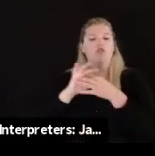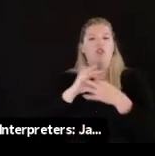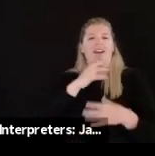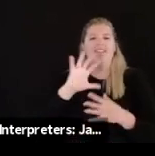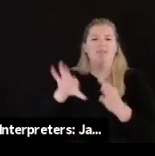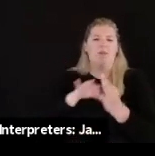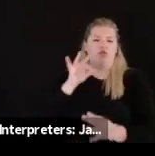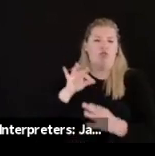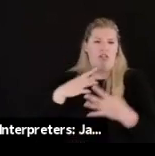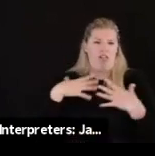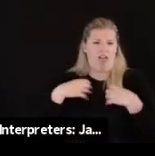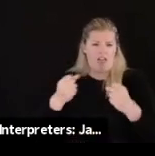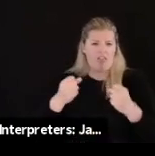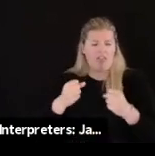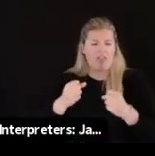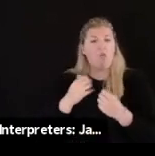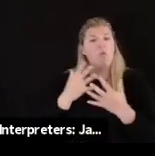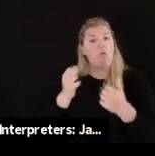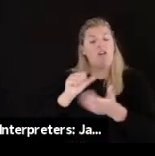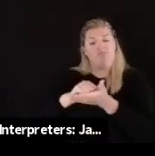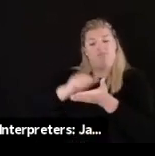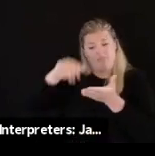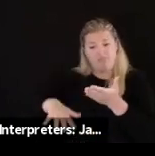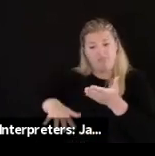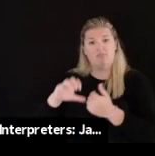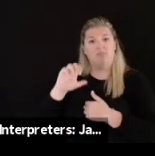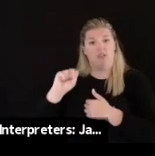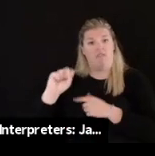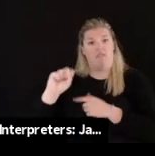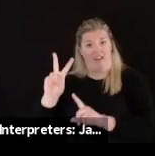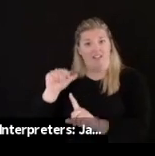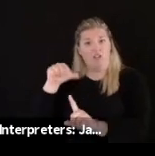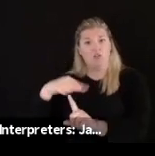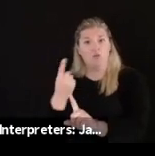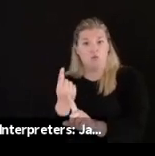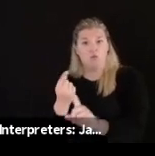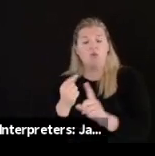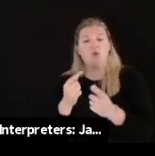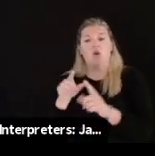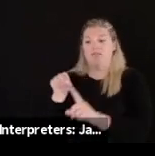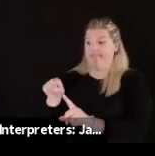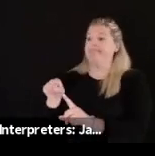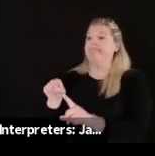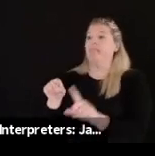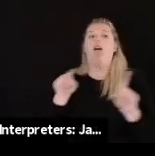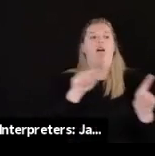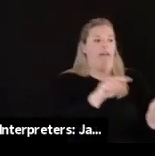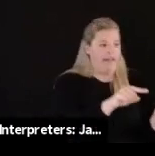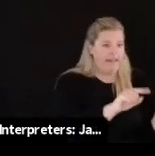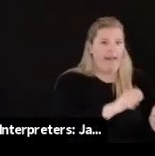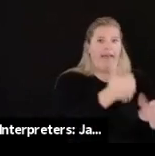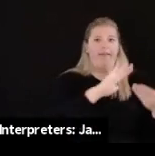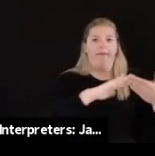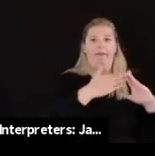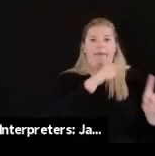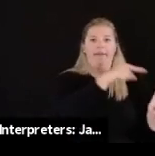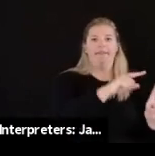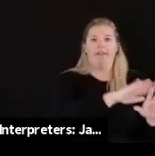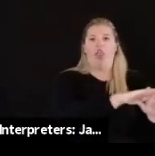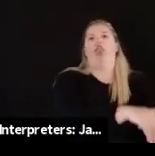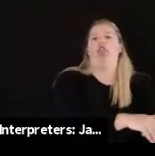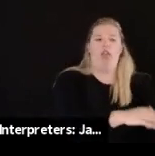to eradicate sexual violence, we must also seek to eradicate the chains that keep communities from achieving full